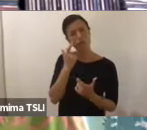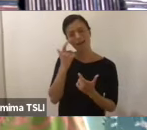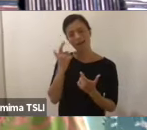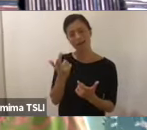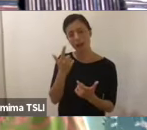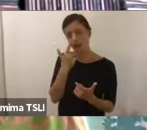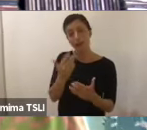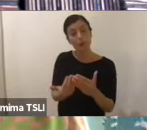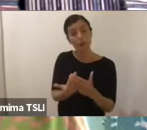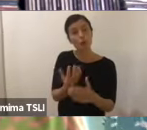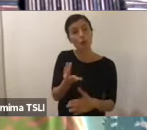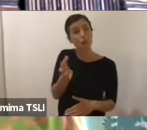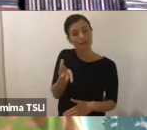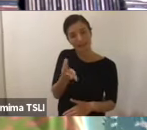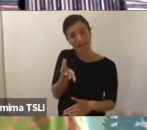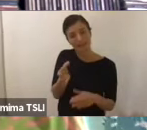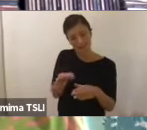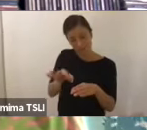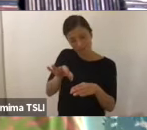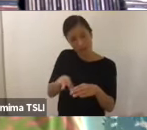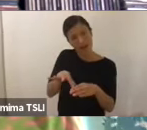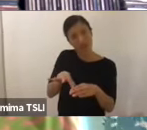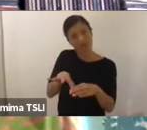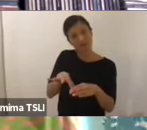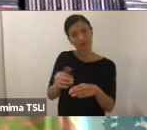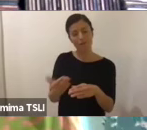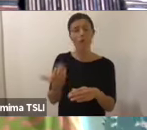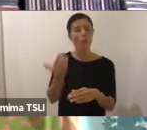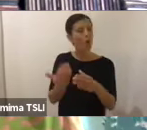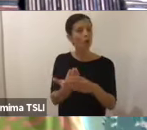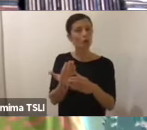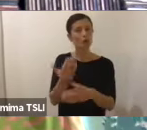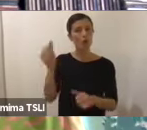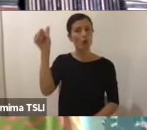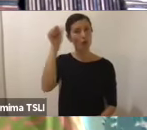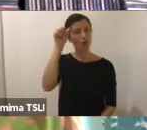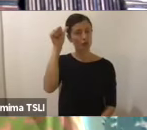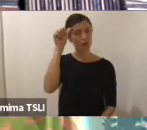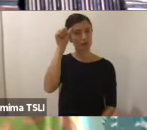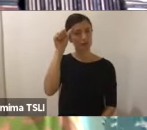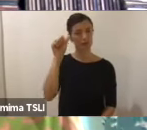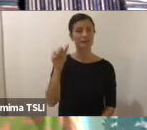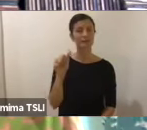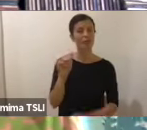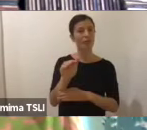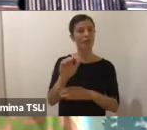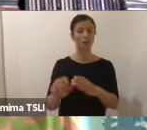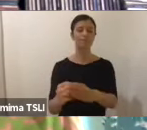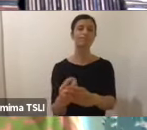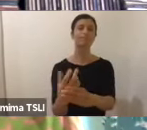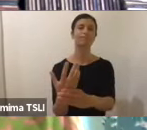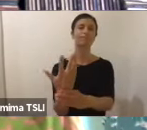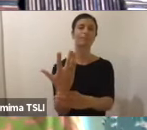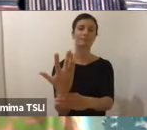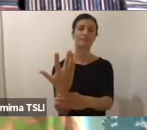soil of consciousness which will make prior seeds of ignorance and harm more difficult to blossom we may see such blooms in